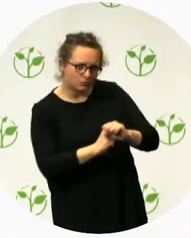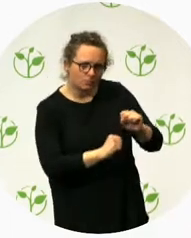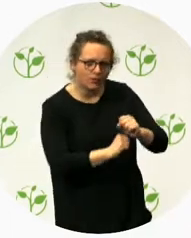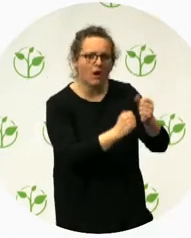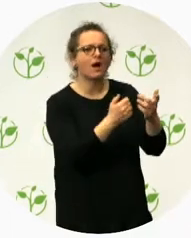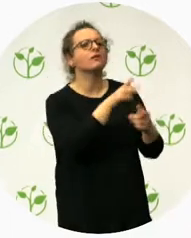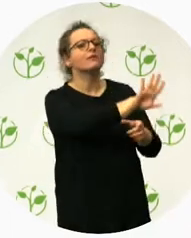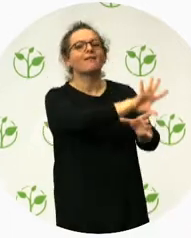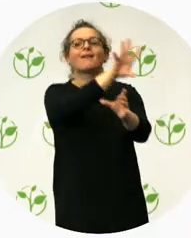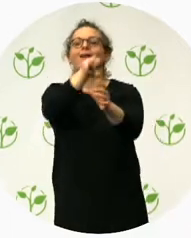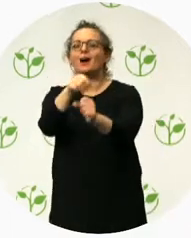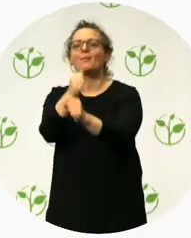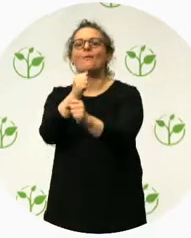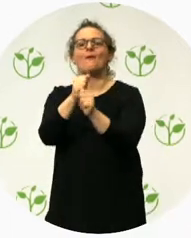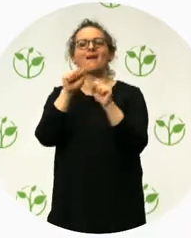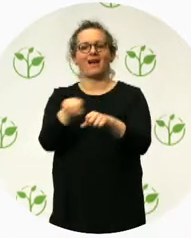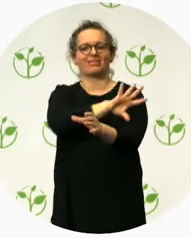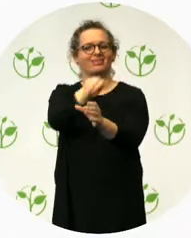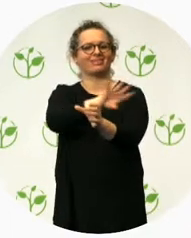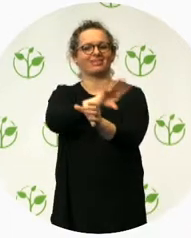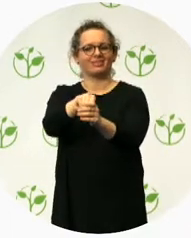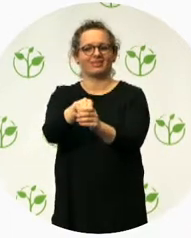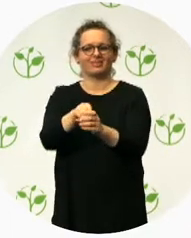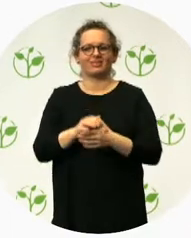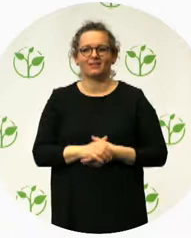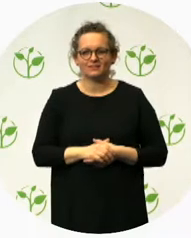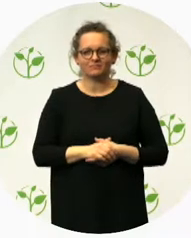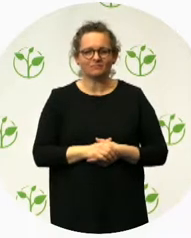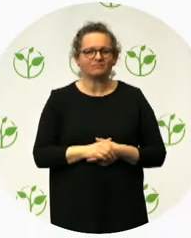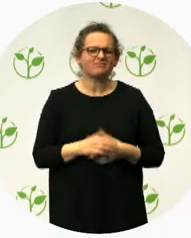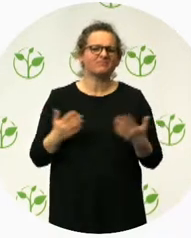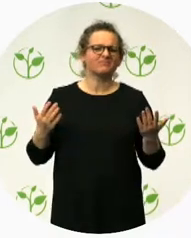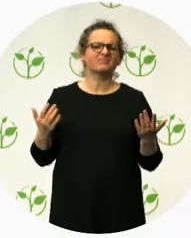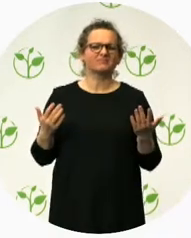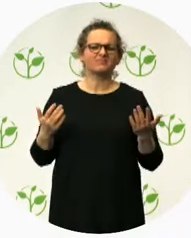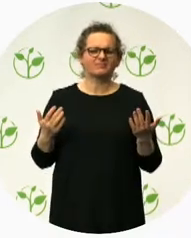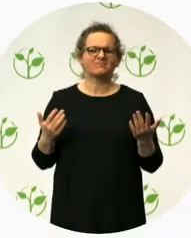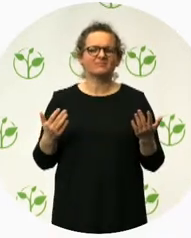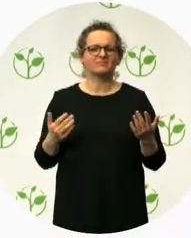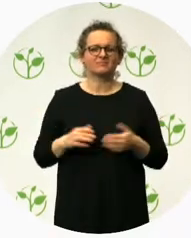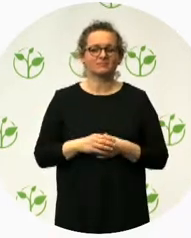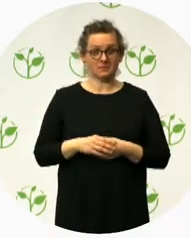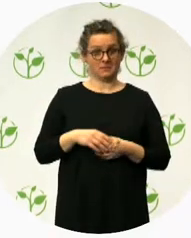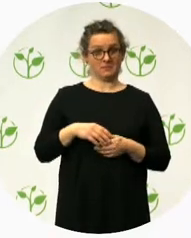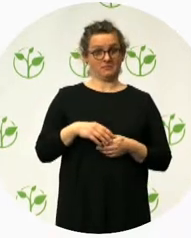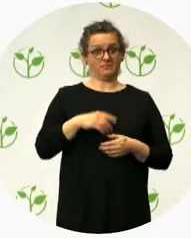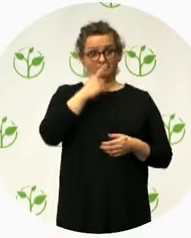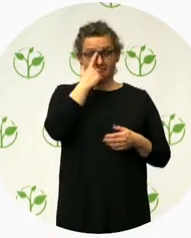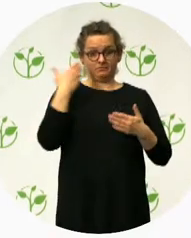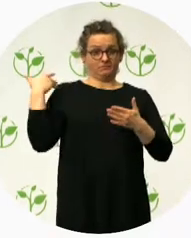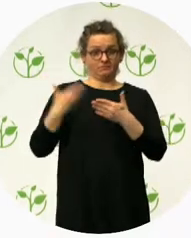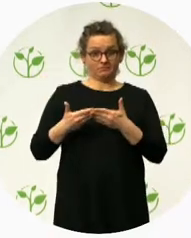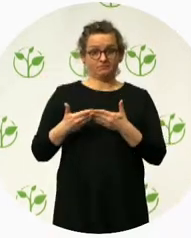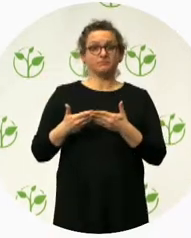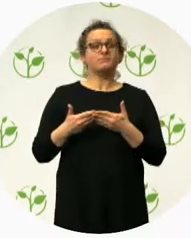70,000 people with health-related placement problems were registered at the Public Employment